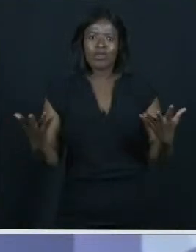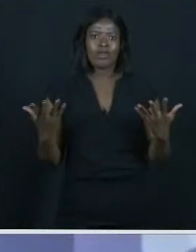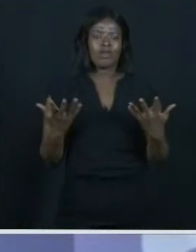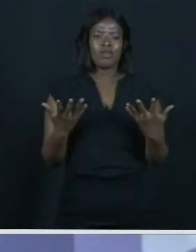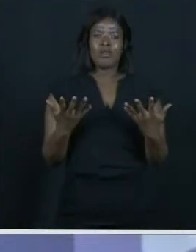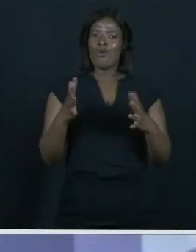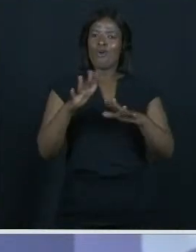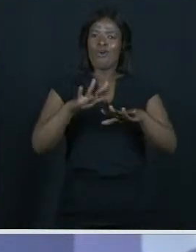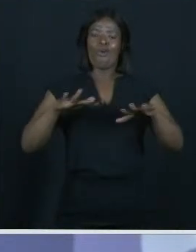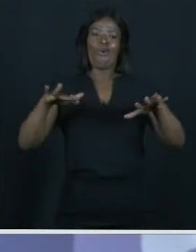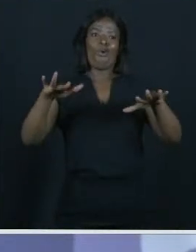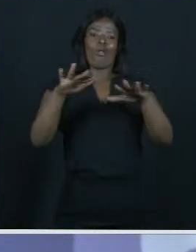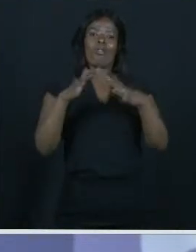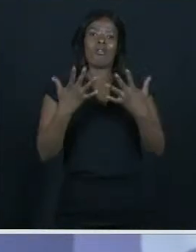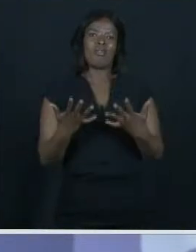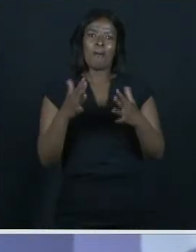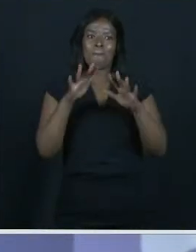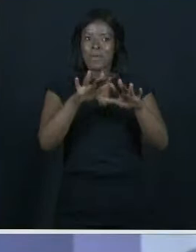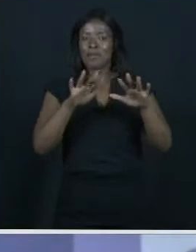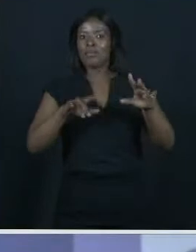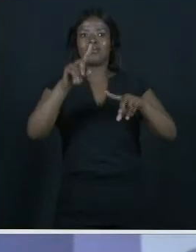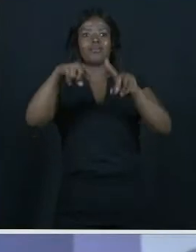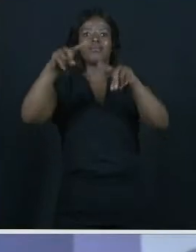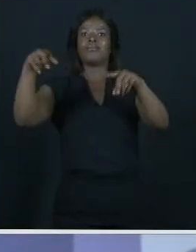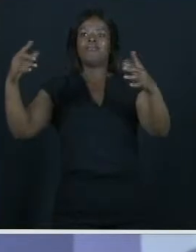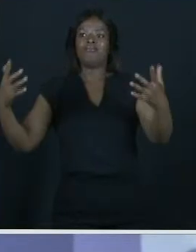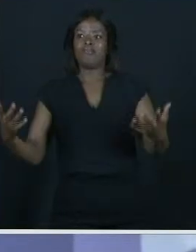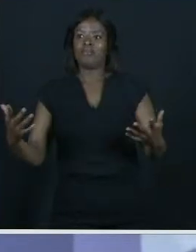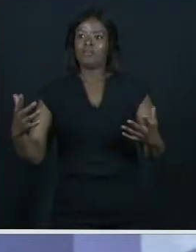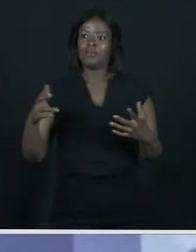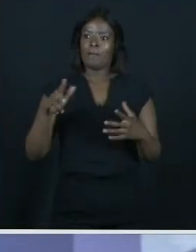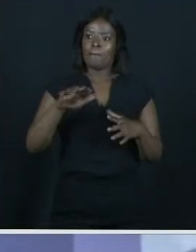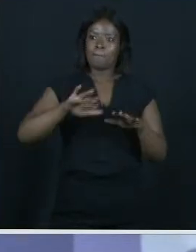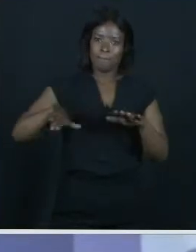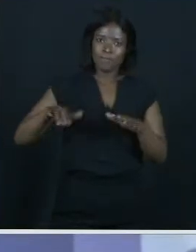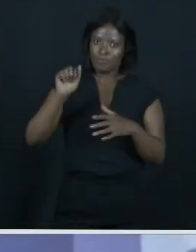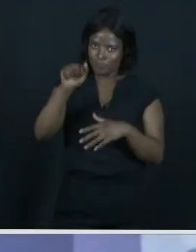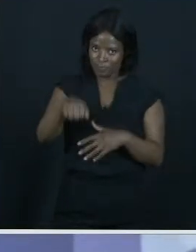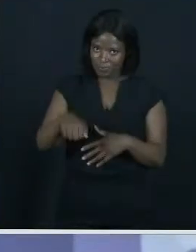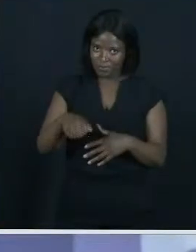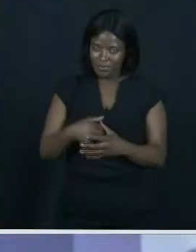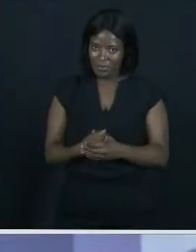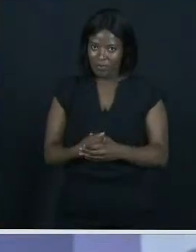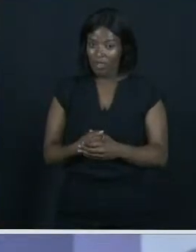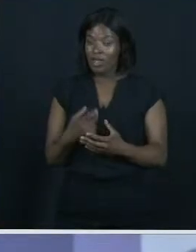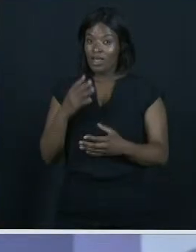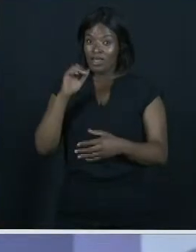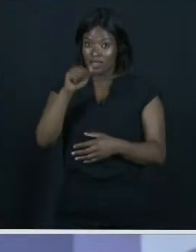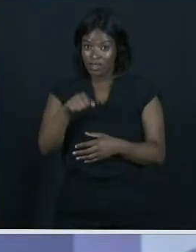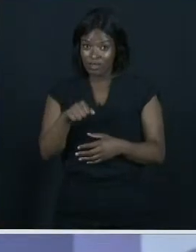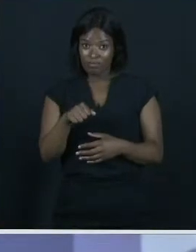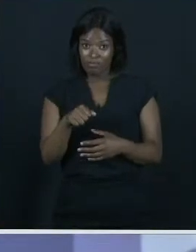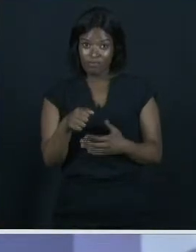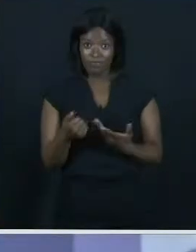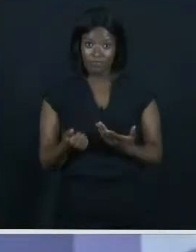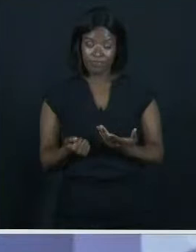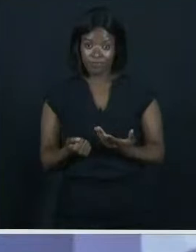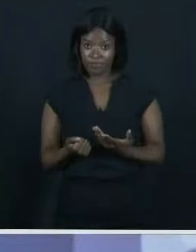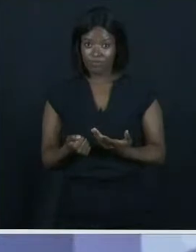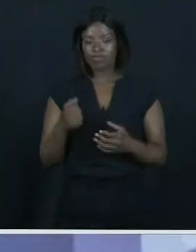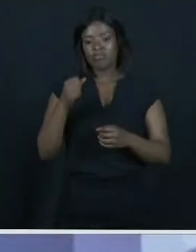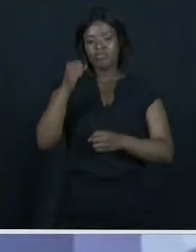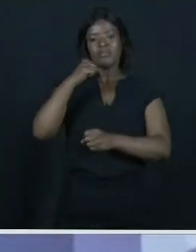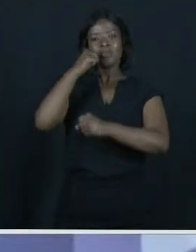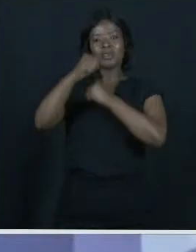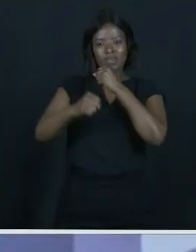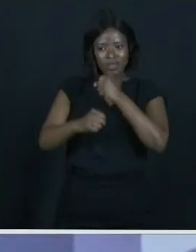all the marginalized people. As we close out the